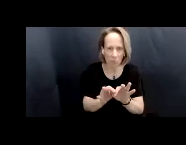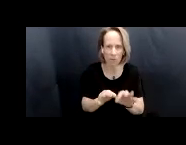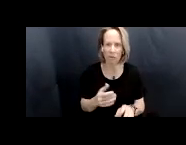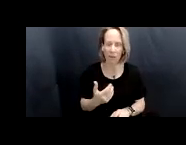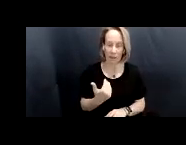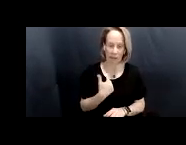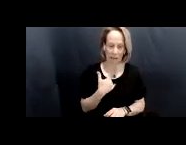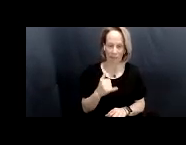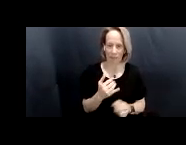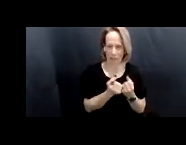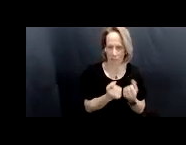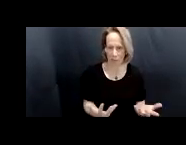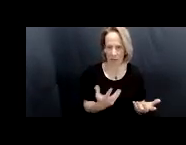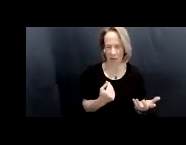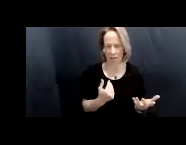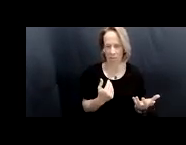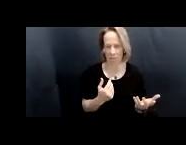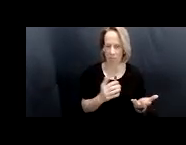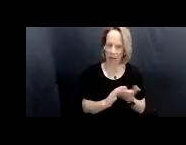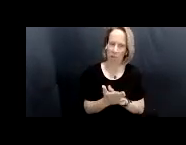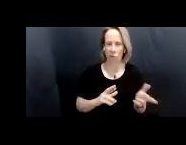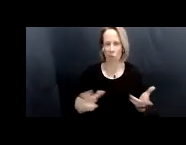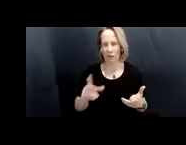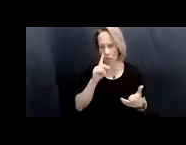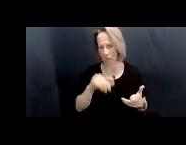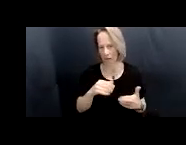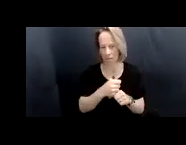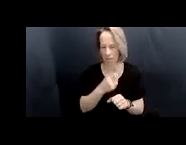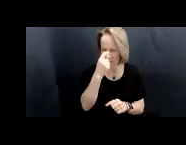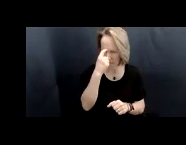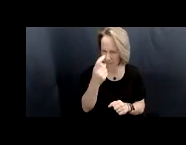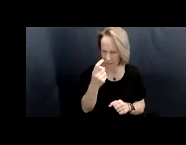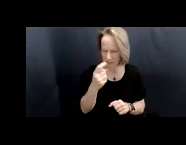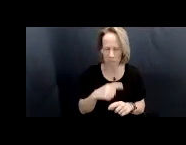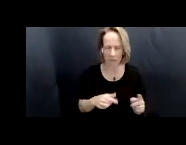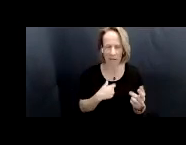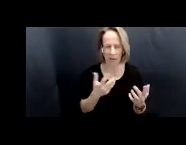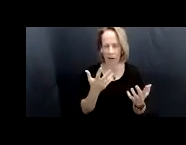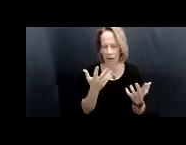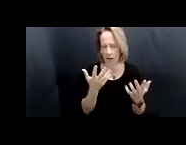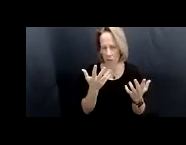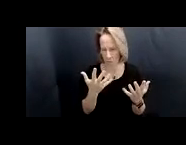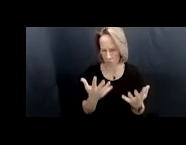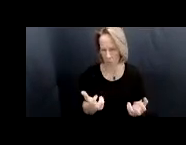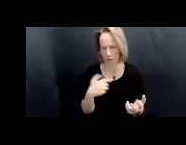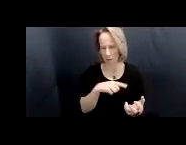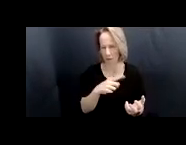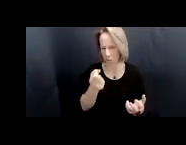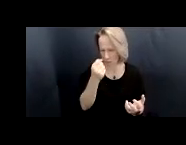being prepared for that makes sense. So I just, like I said, want us to ground us in understanding all that we do as advocates.